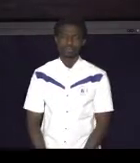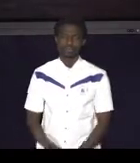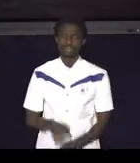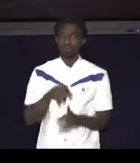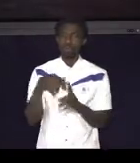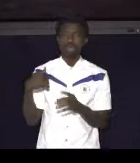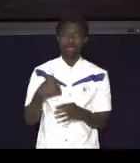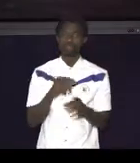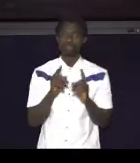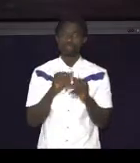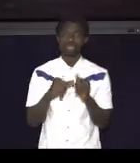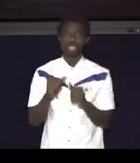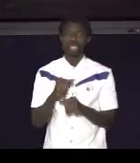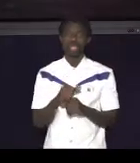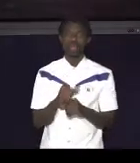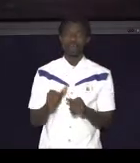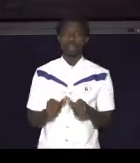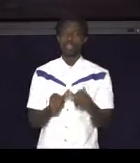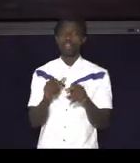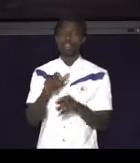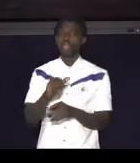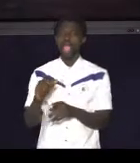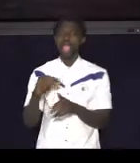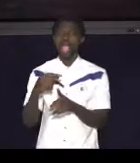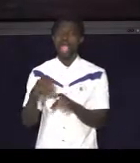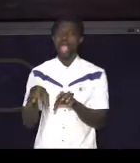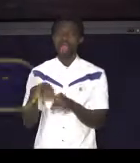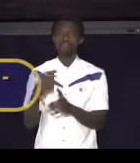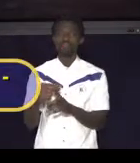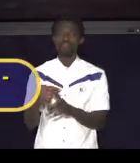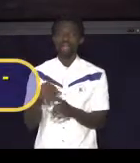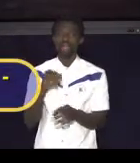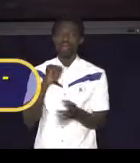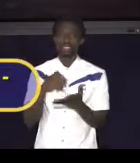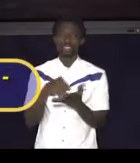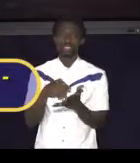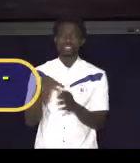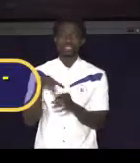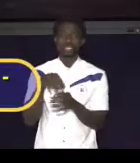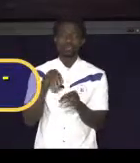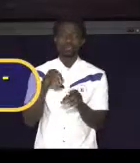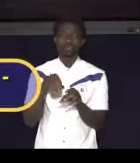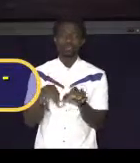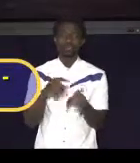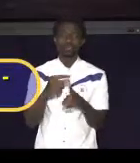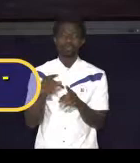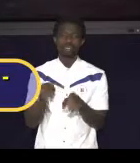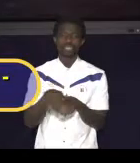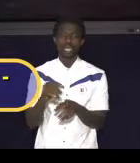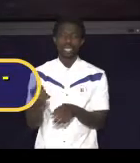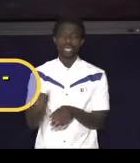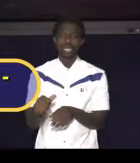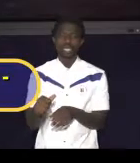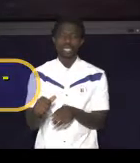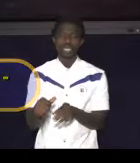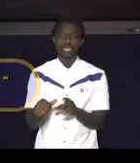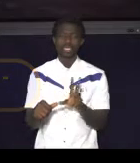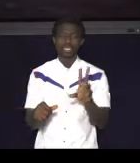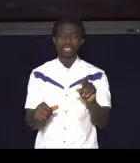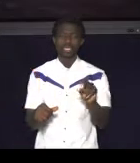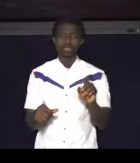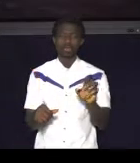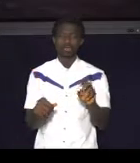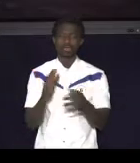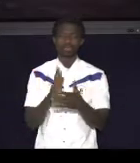When we talk about indefinite adverbs, it includes words like any, none,